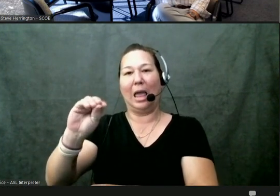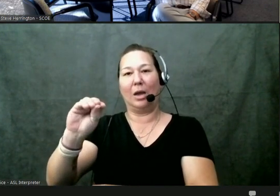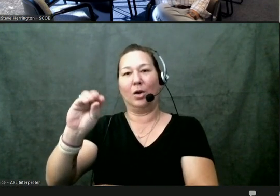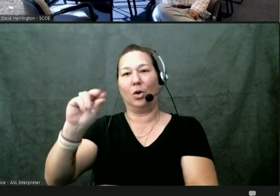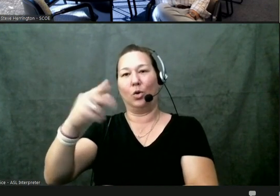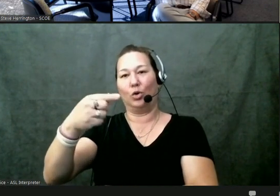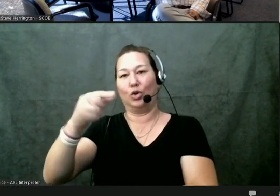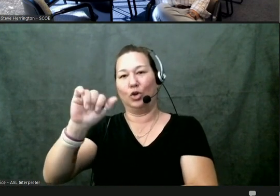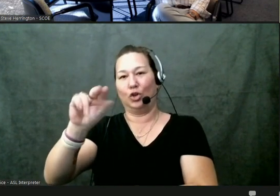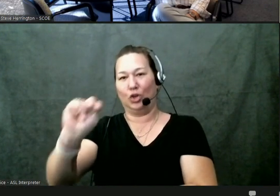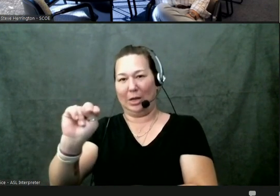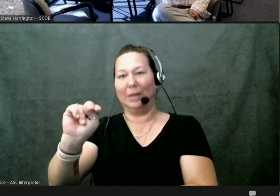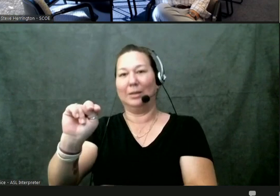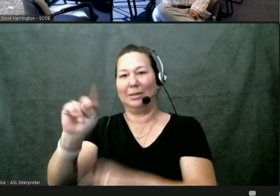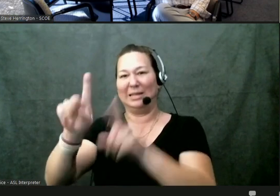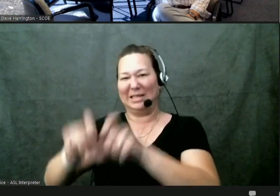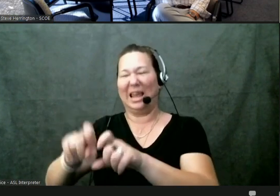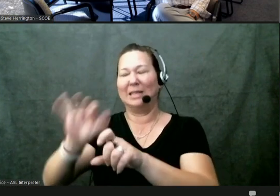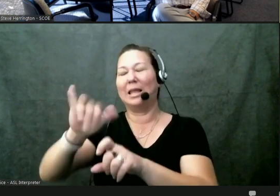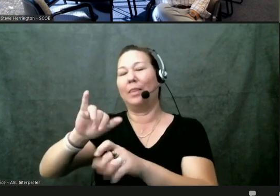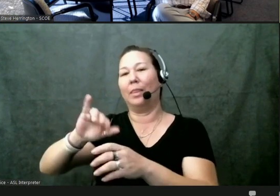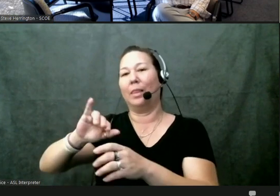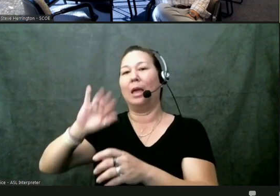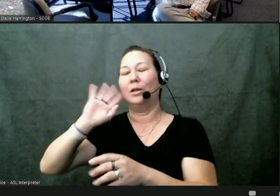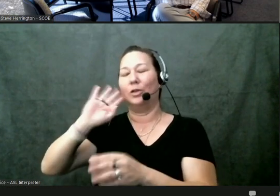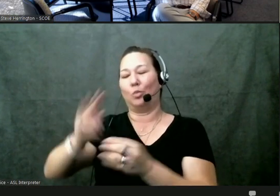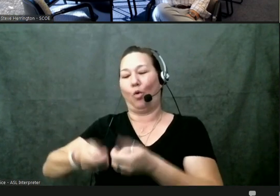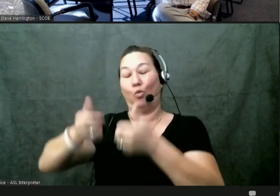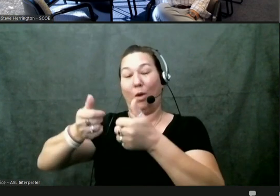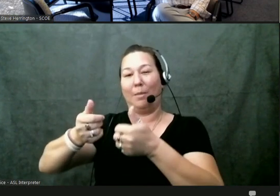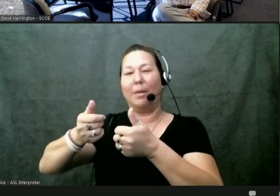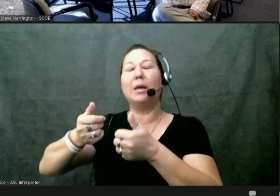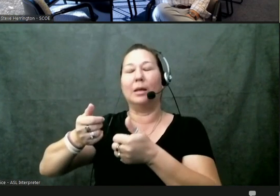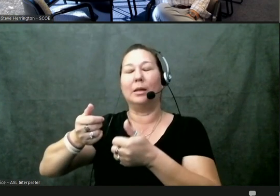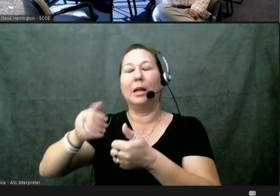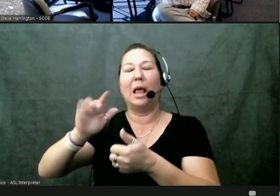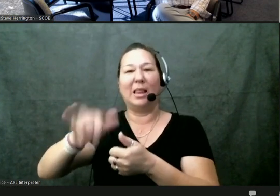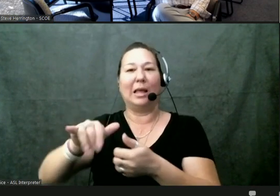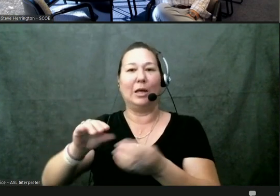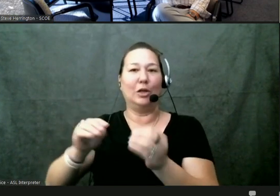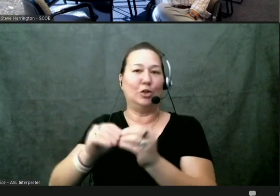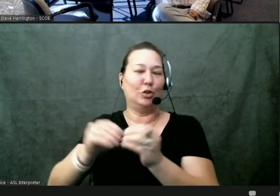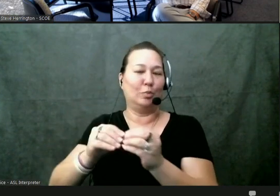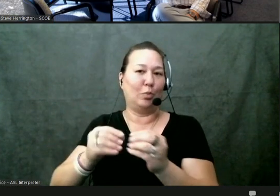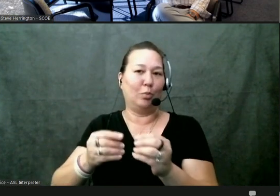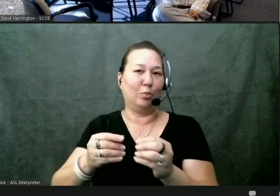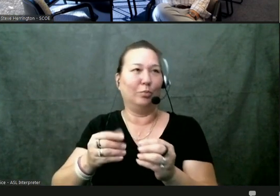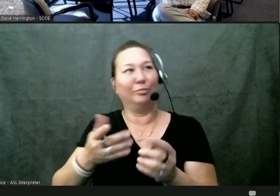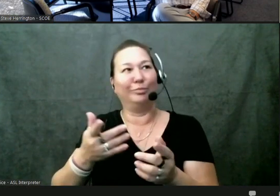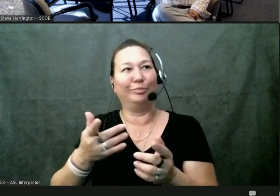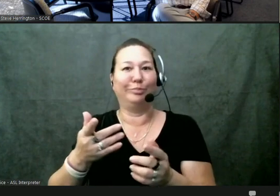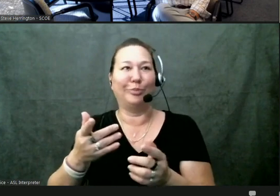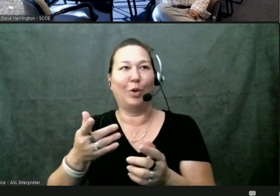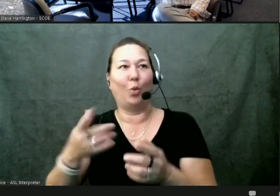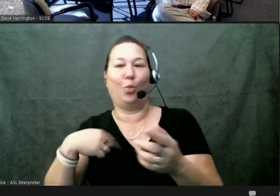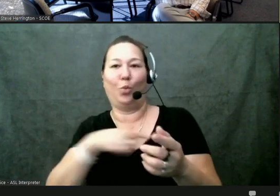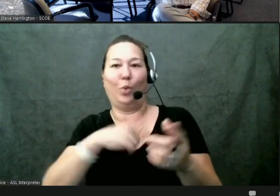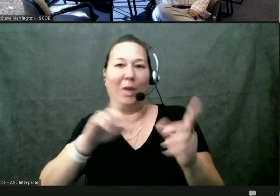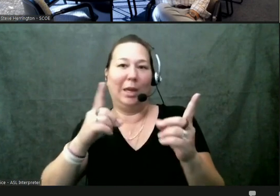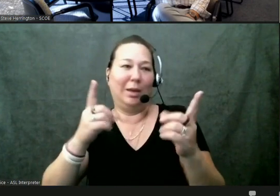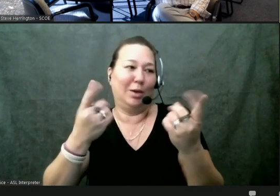surveillance in facilities like congregate settings, that sort of thing. We could even use that, say, in jails or other